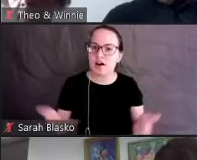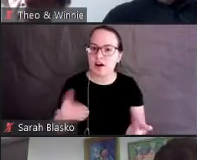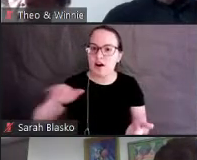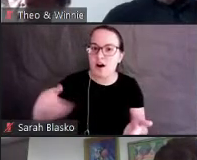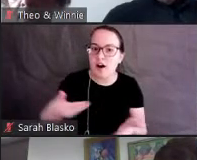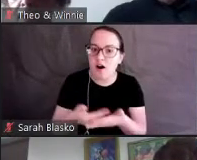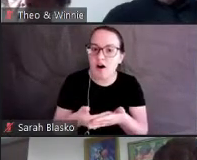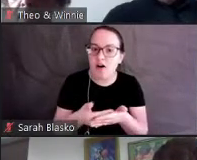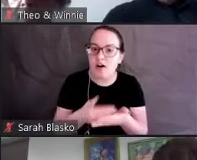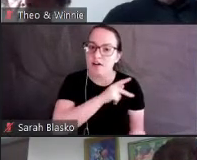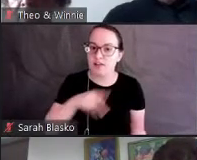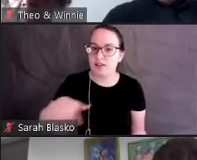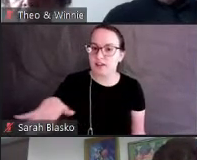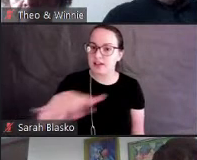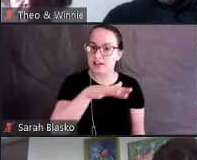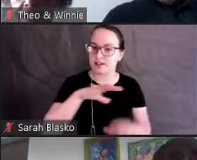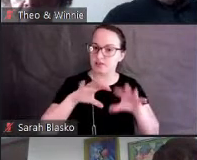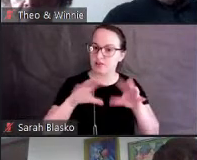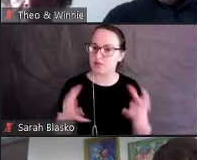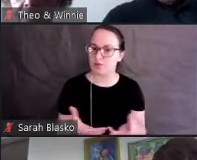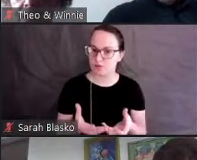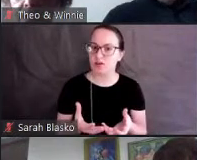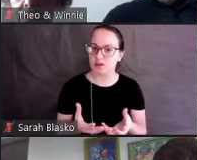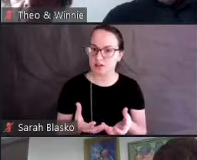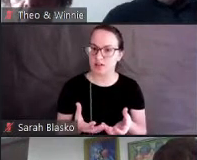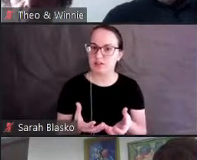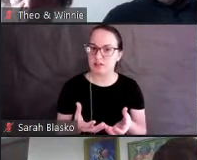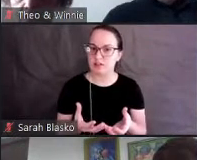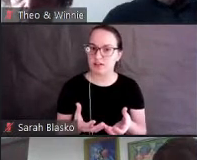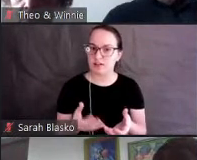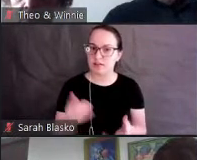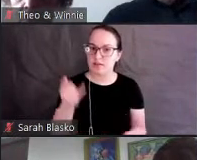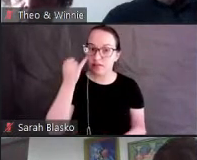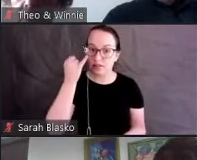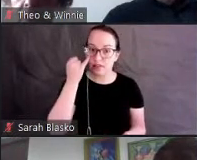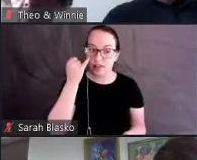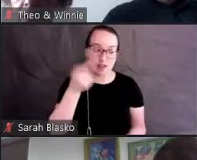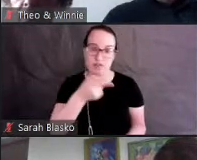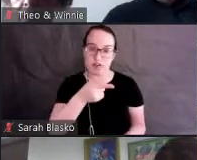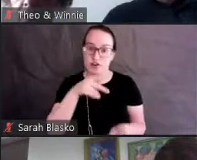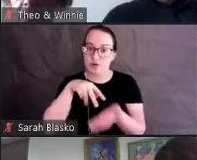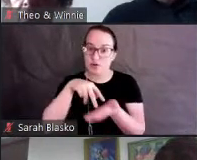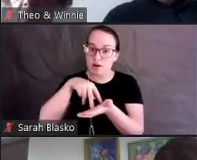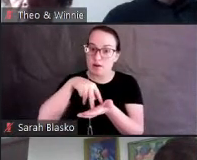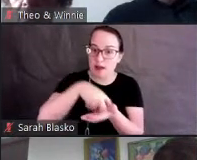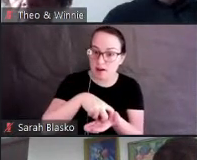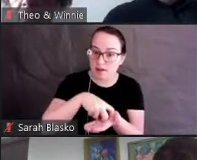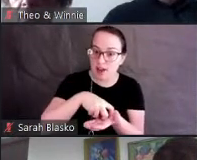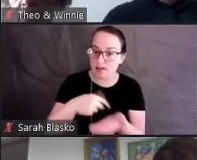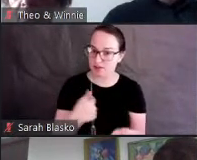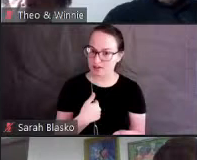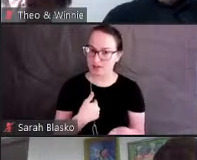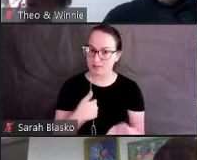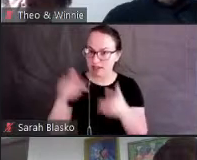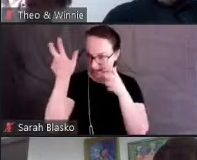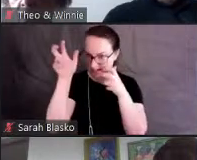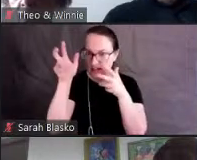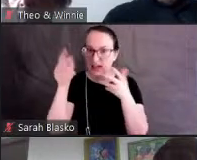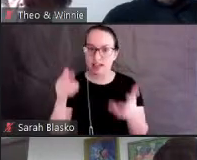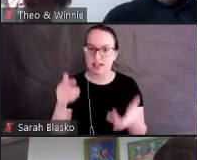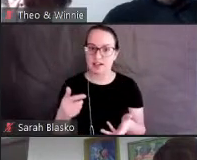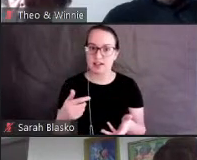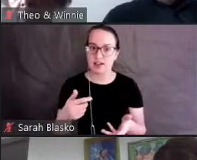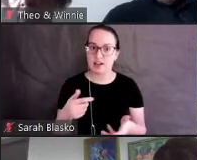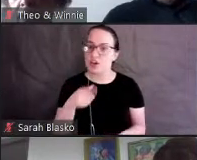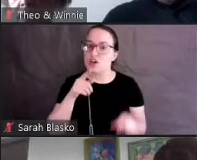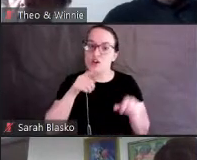I can give them to whoever I want. If you'll just bow down to me, I'll give you the very people you came for. You could be with them